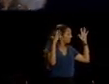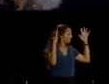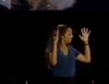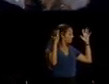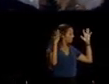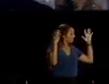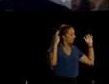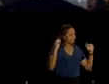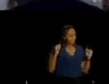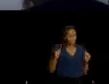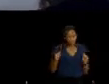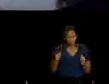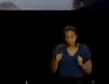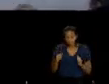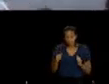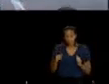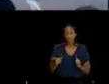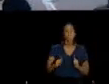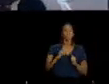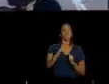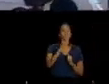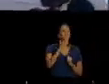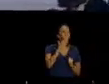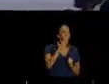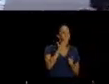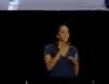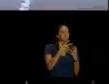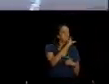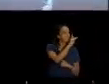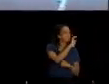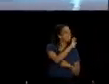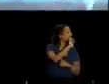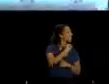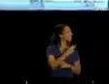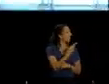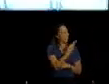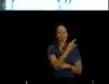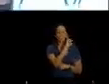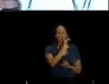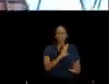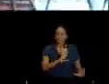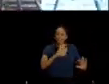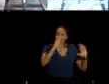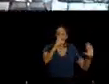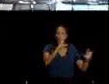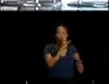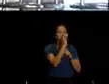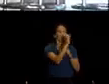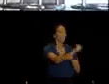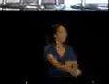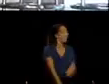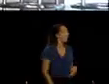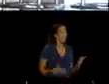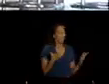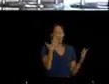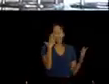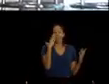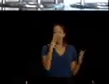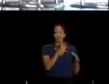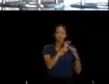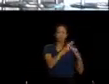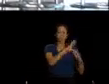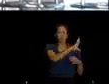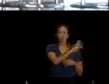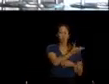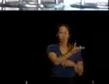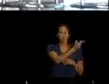With the mic's on. Thank you so much, Keah. That was phenomenal. And I know that just based on your story,